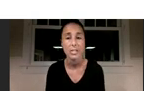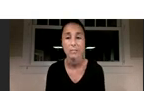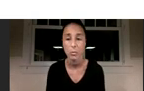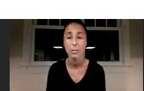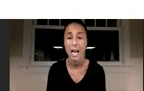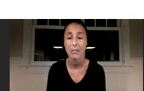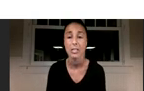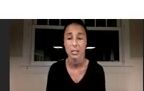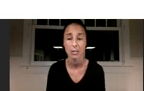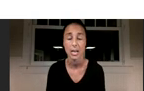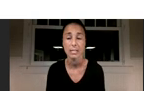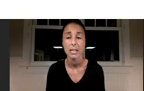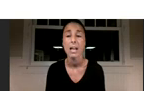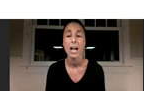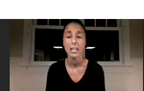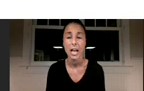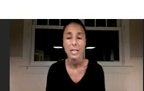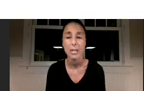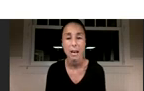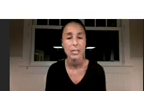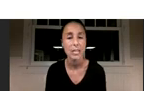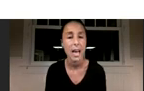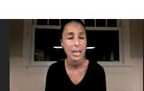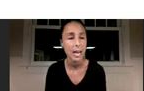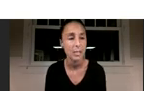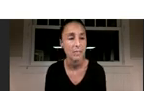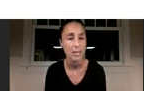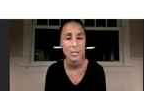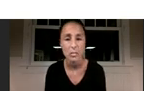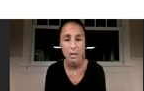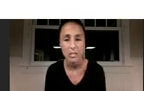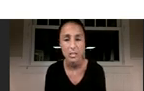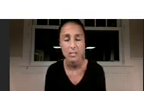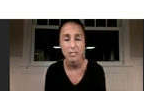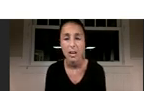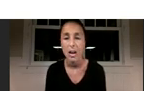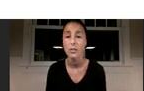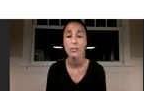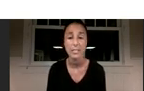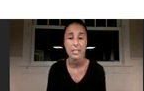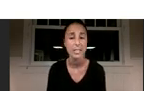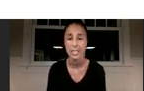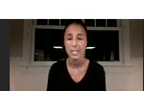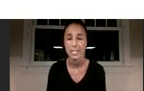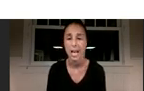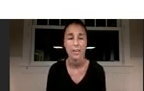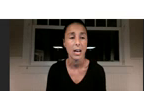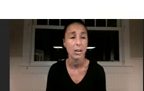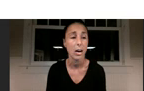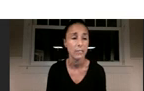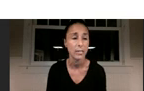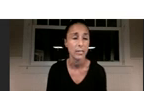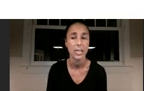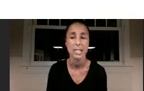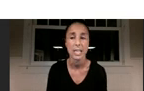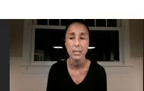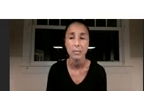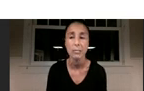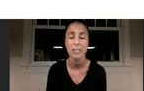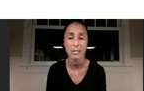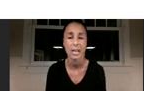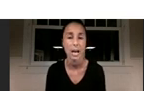would be developed as affordable housing units, aligns with the county's economic development strategies, addresses its needs to have on offer